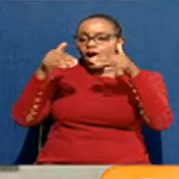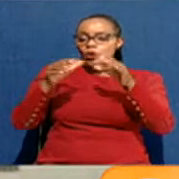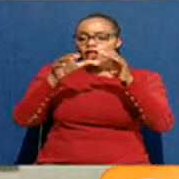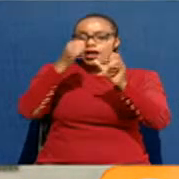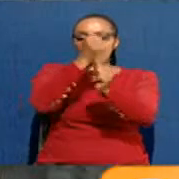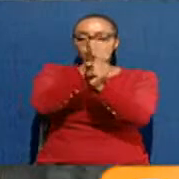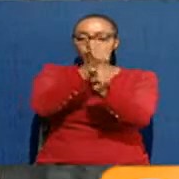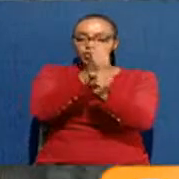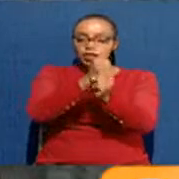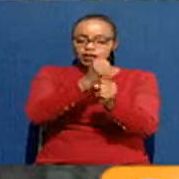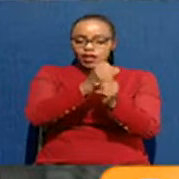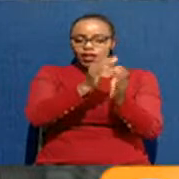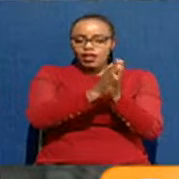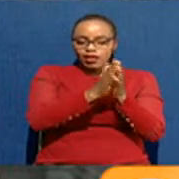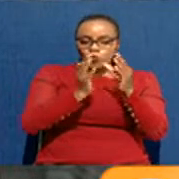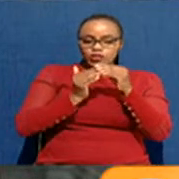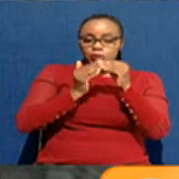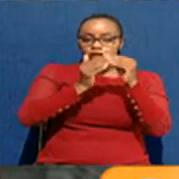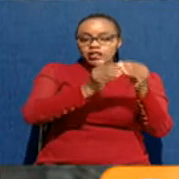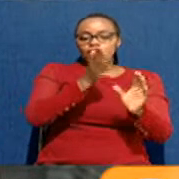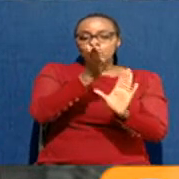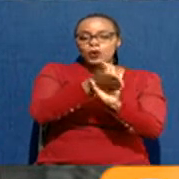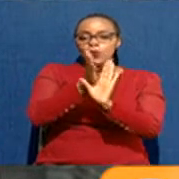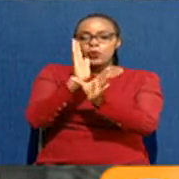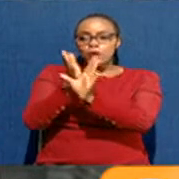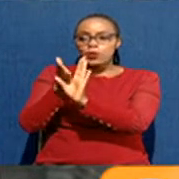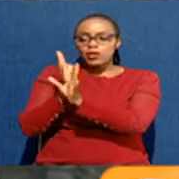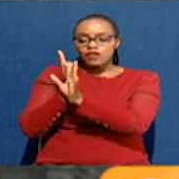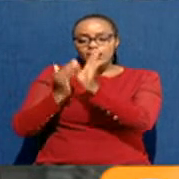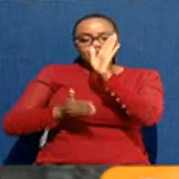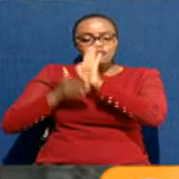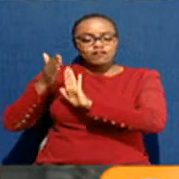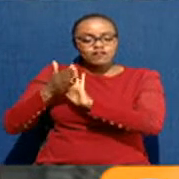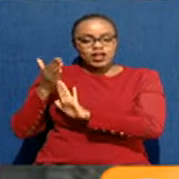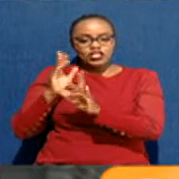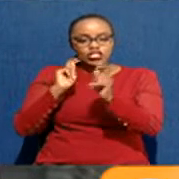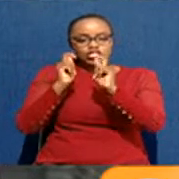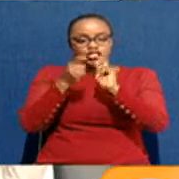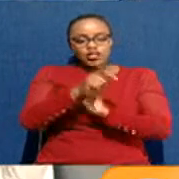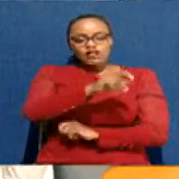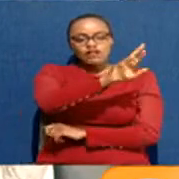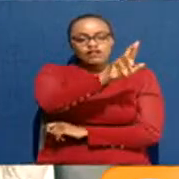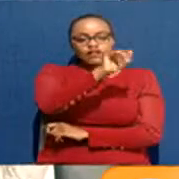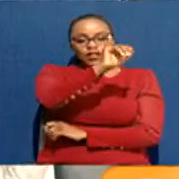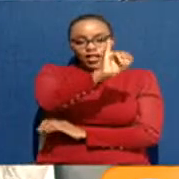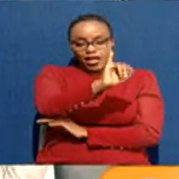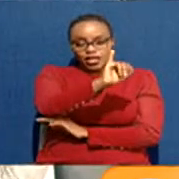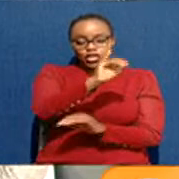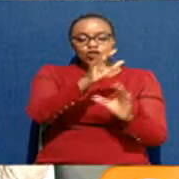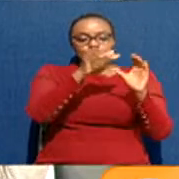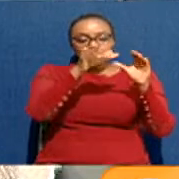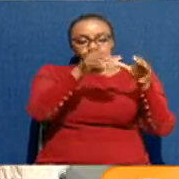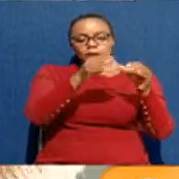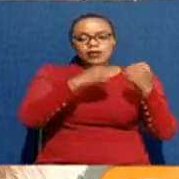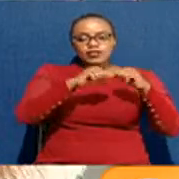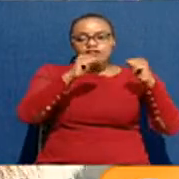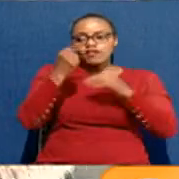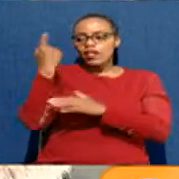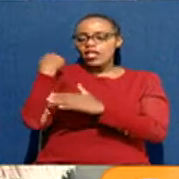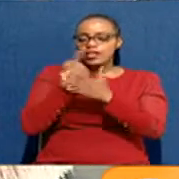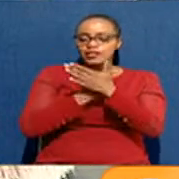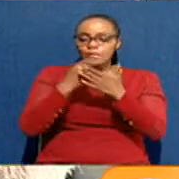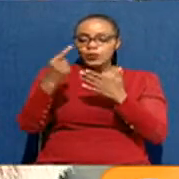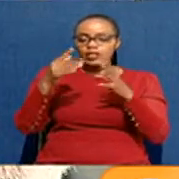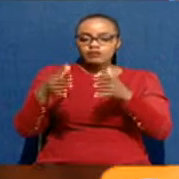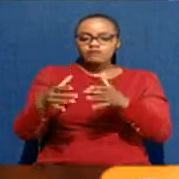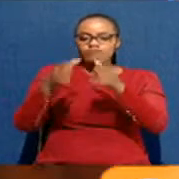by different parties have been withdrawn in quick succession. Rai Group Chairman Jaswant Rai, who was kidnapped last week in